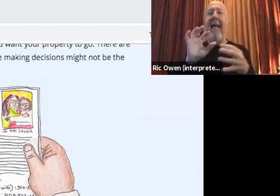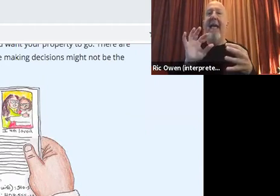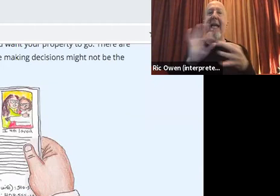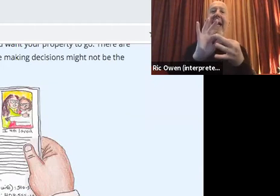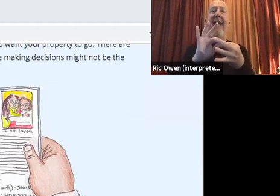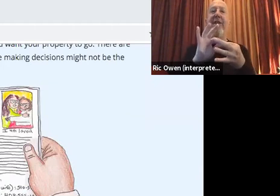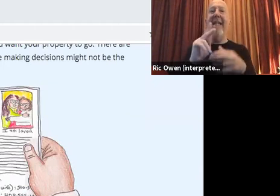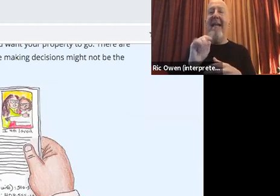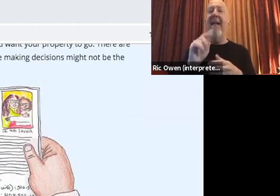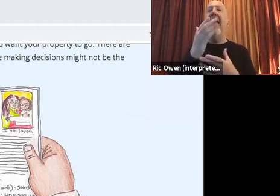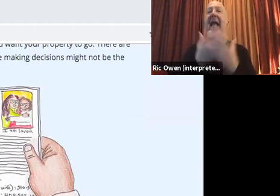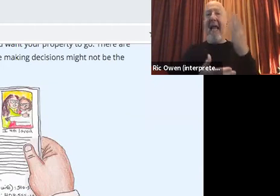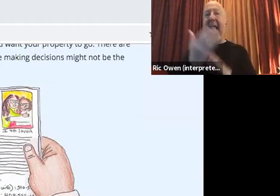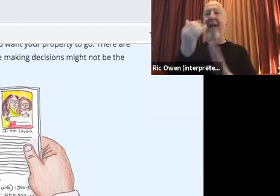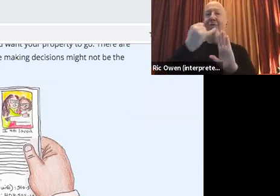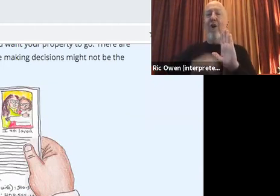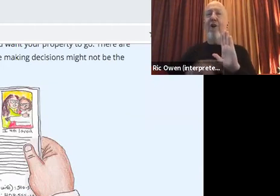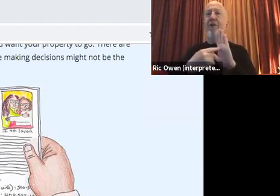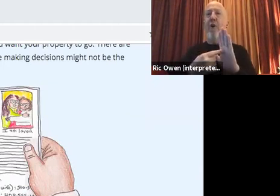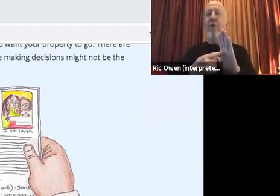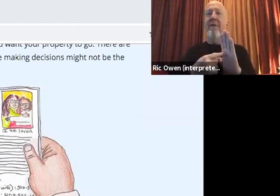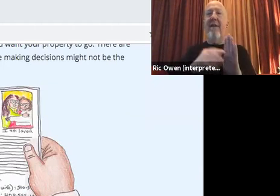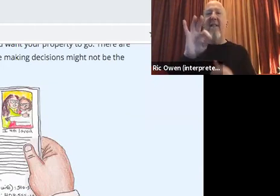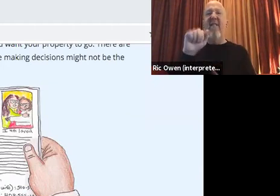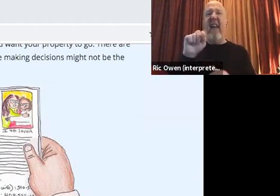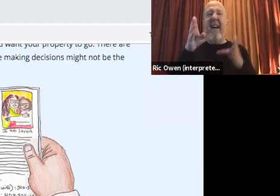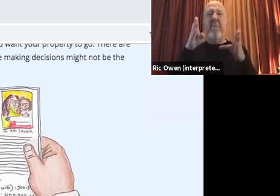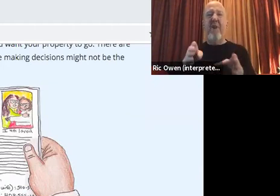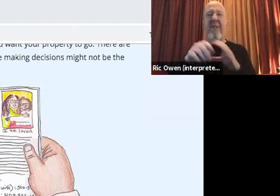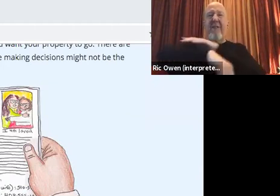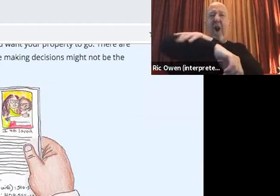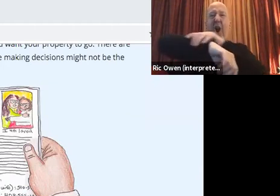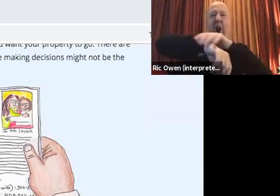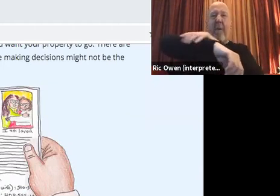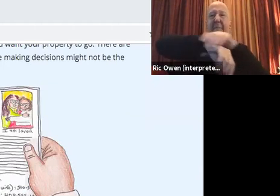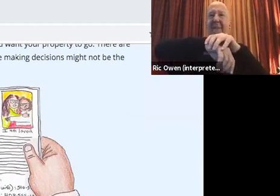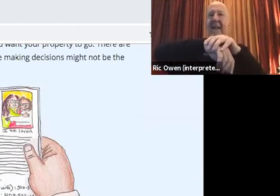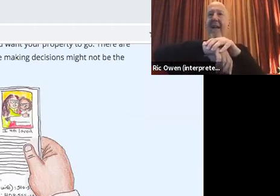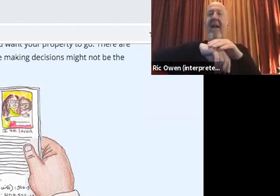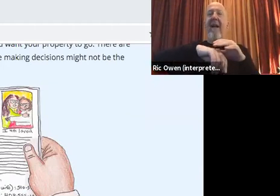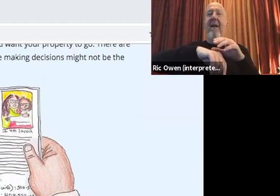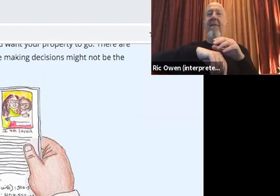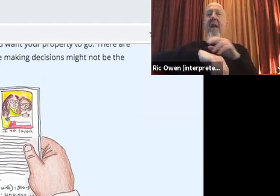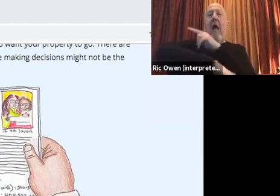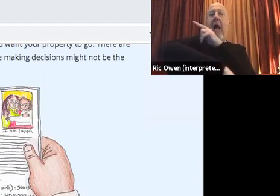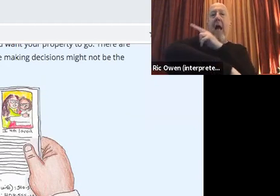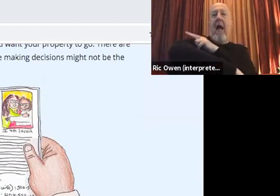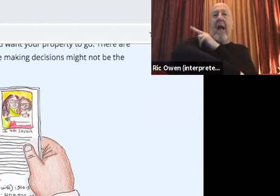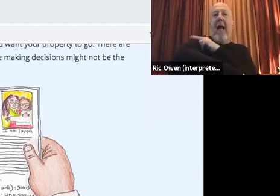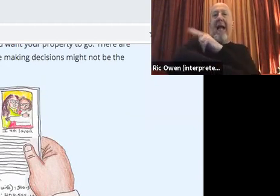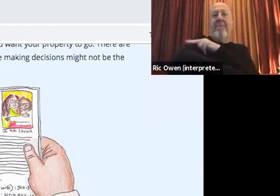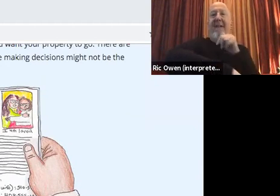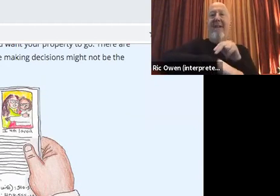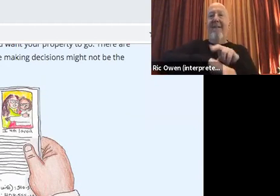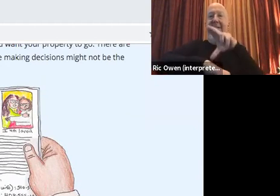hand-drawn illustration of a fat person's arm with an ID bracelet holding a document in a sheet protector. The document